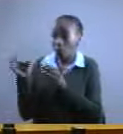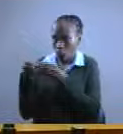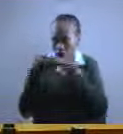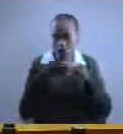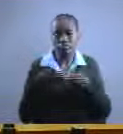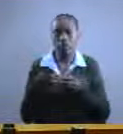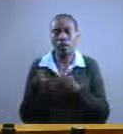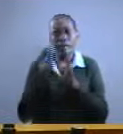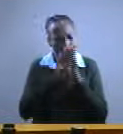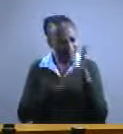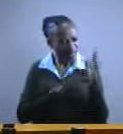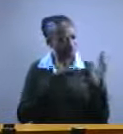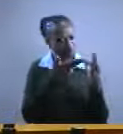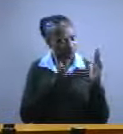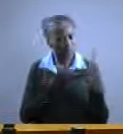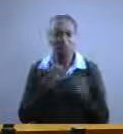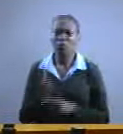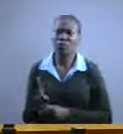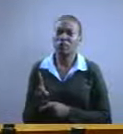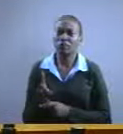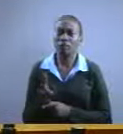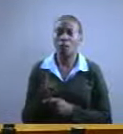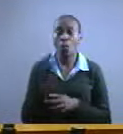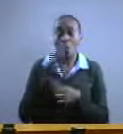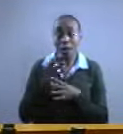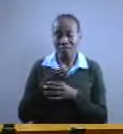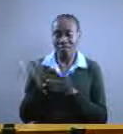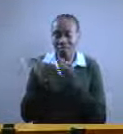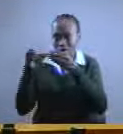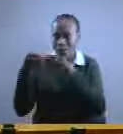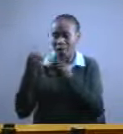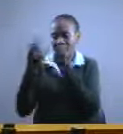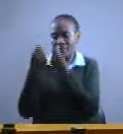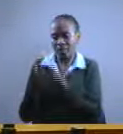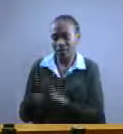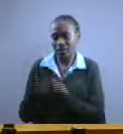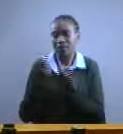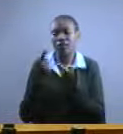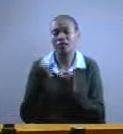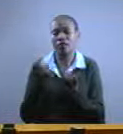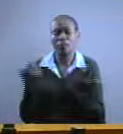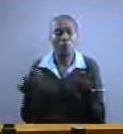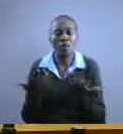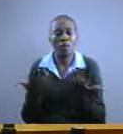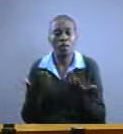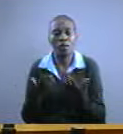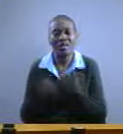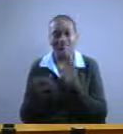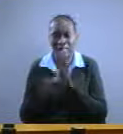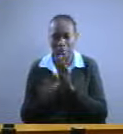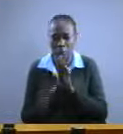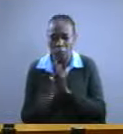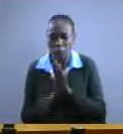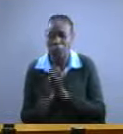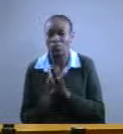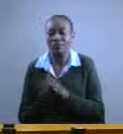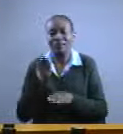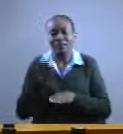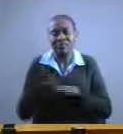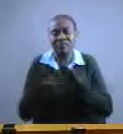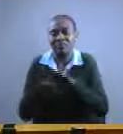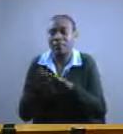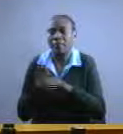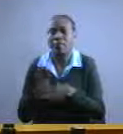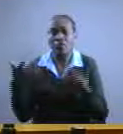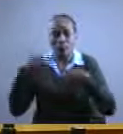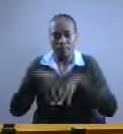our approach to regulating the financial sector and is an important interim step towards the envisaged implementation